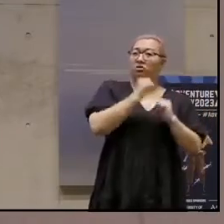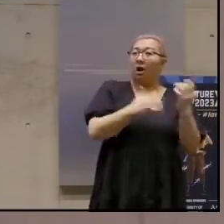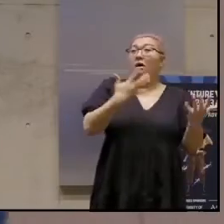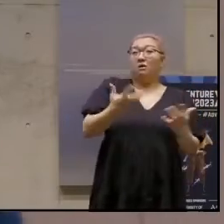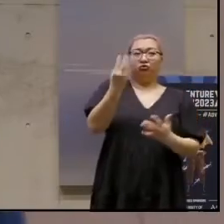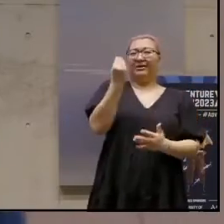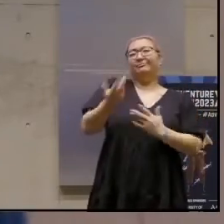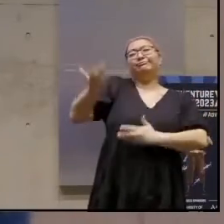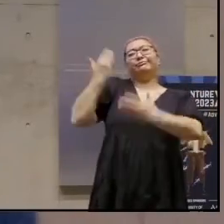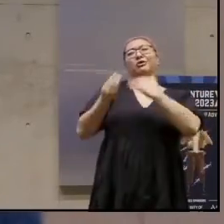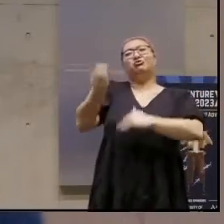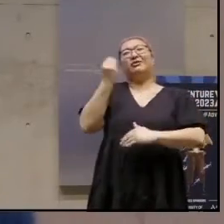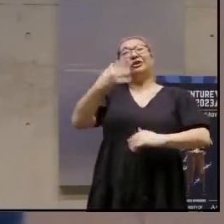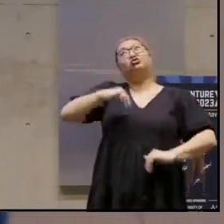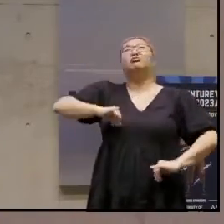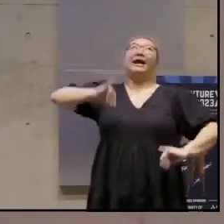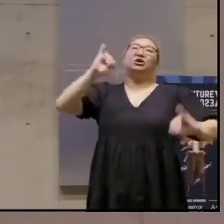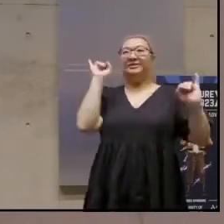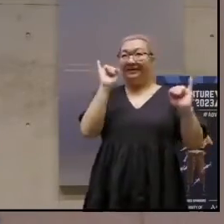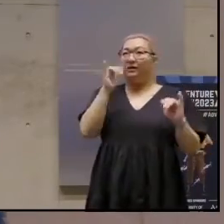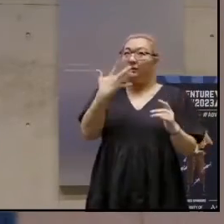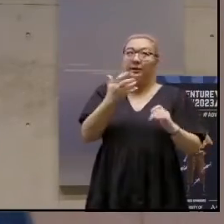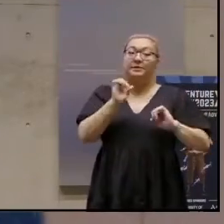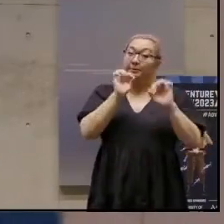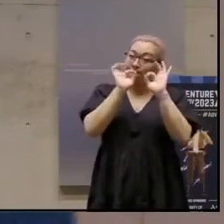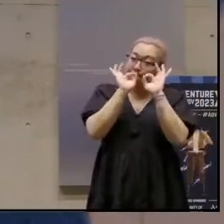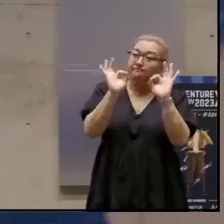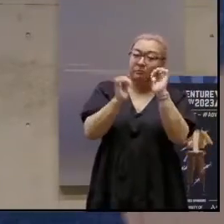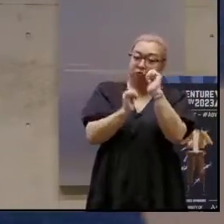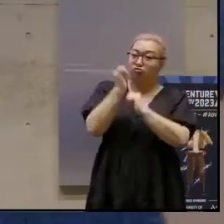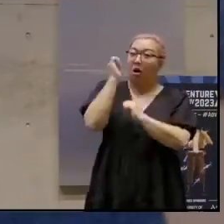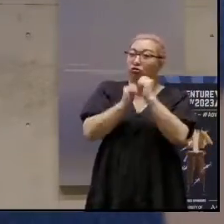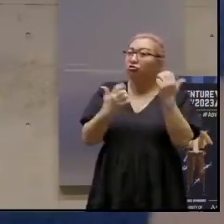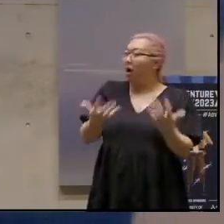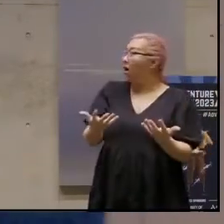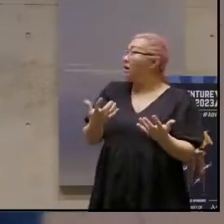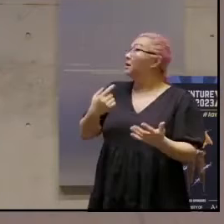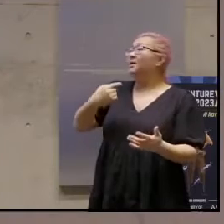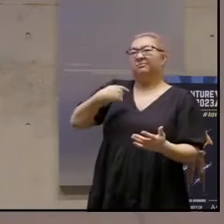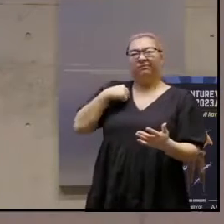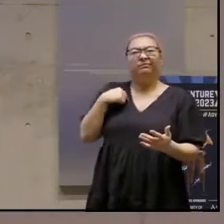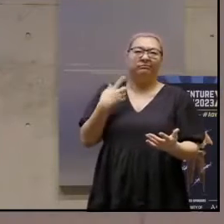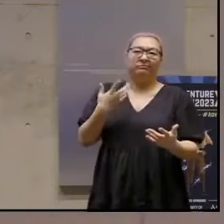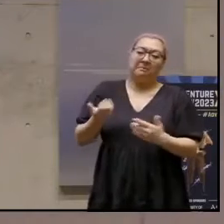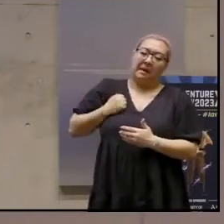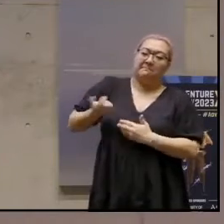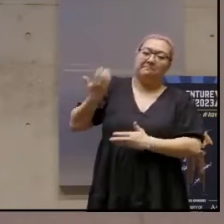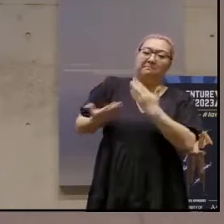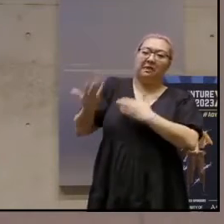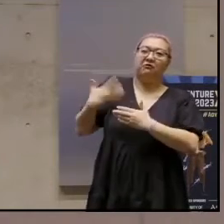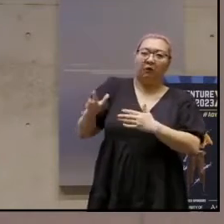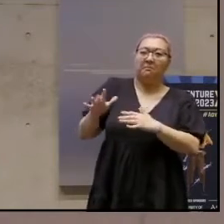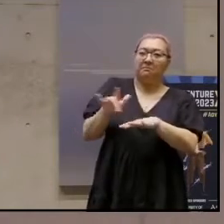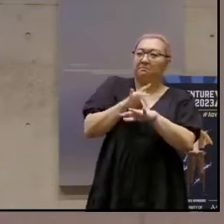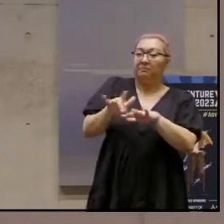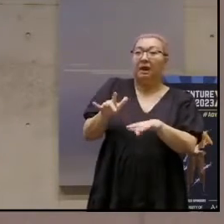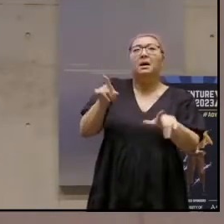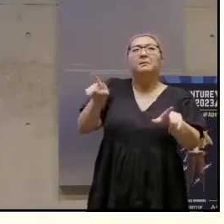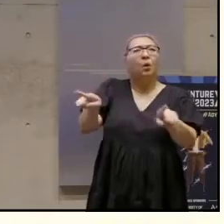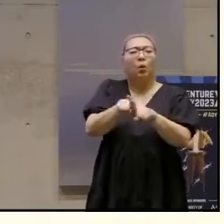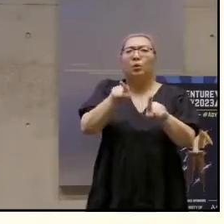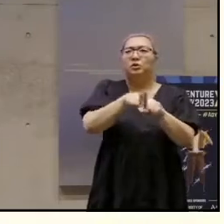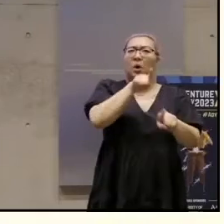form. I love it. I come from theater. 3,000 years ago, okay? That also had a societal